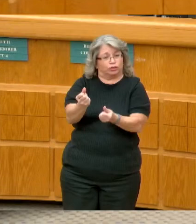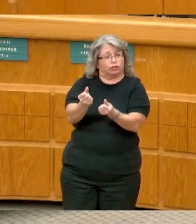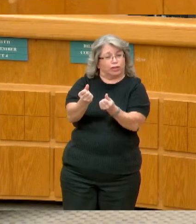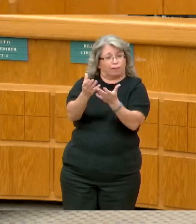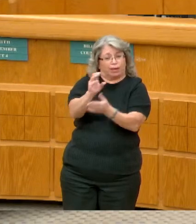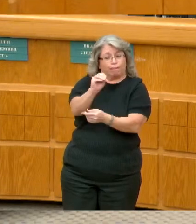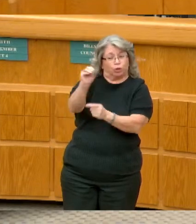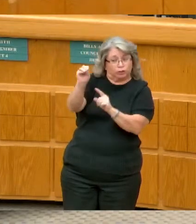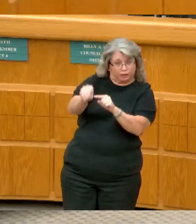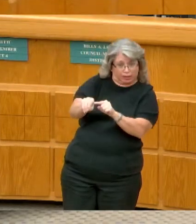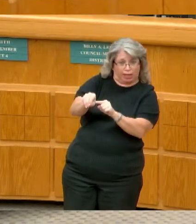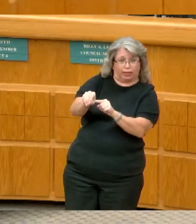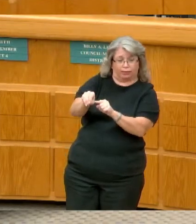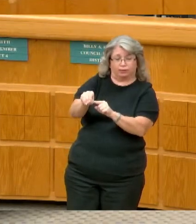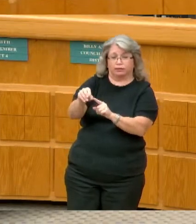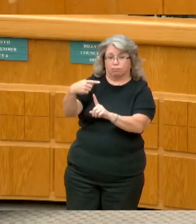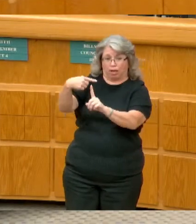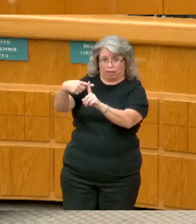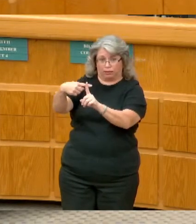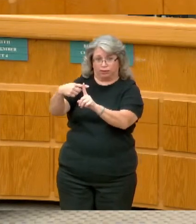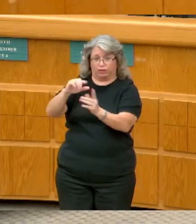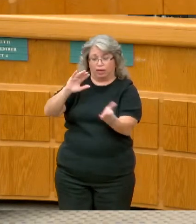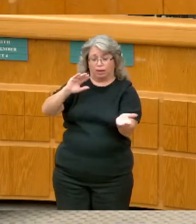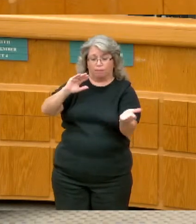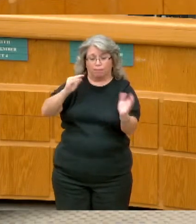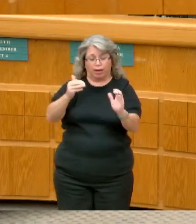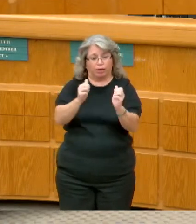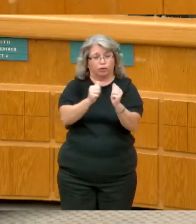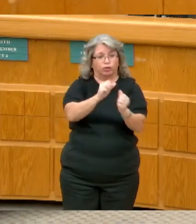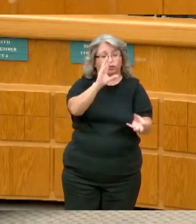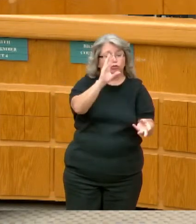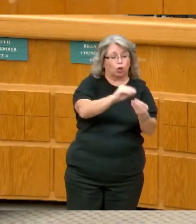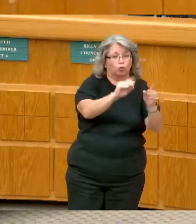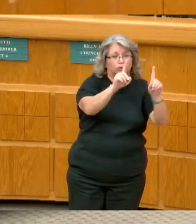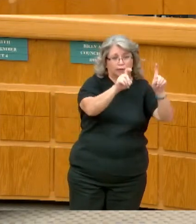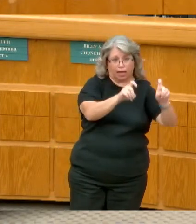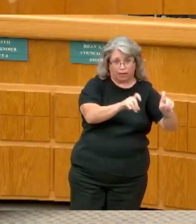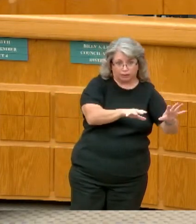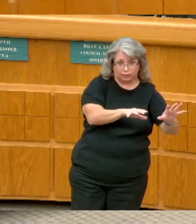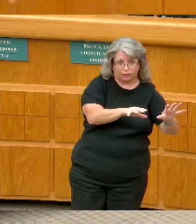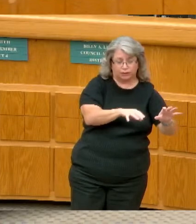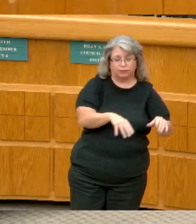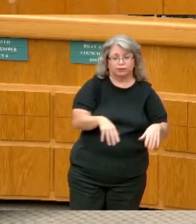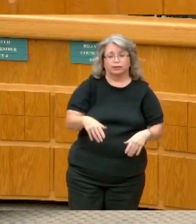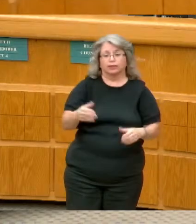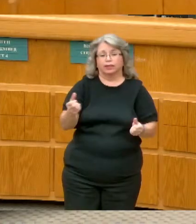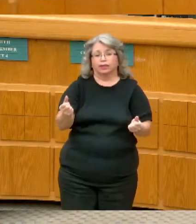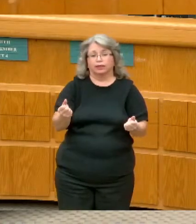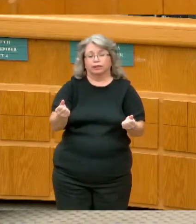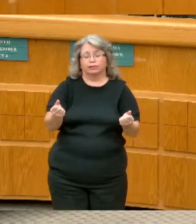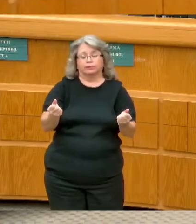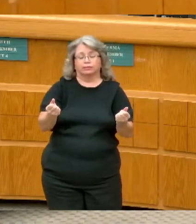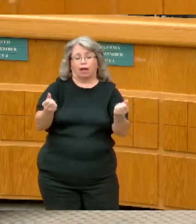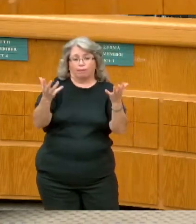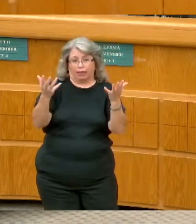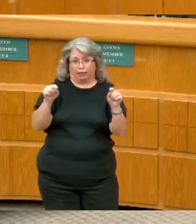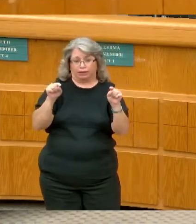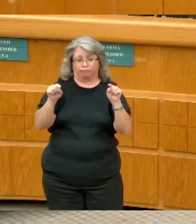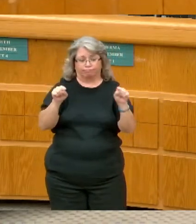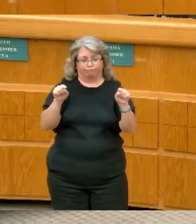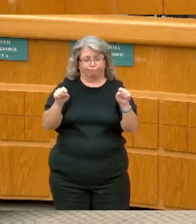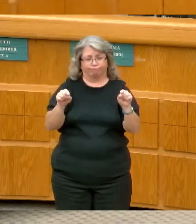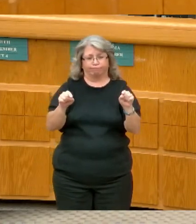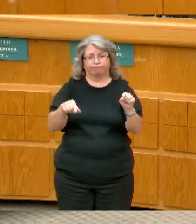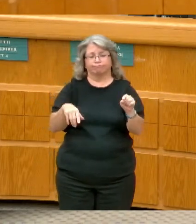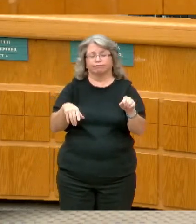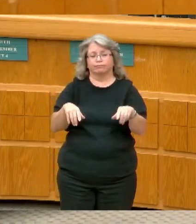at our drive-through compared to the total number that come through. So how many are positive compared to the total amount